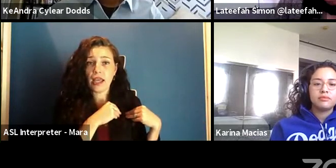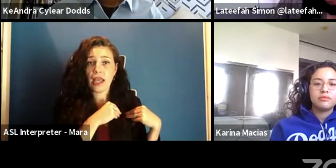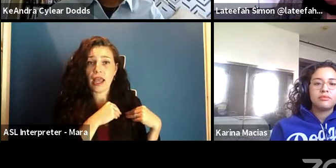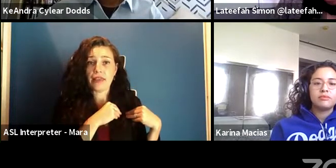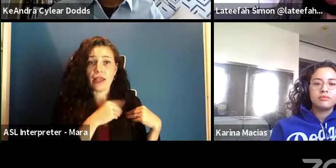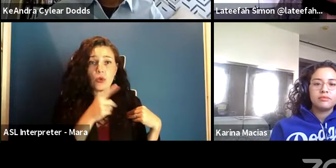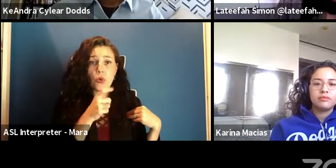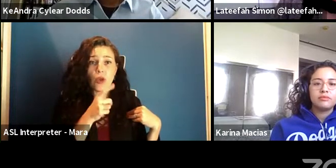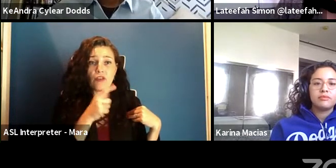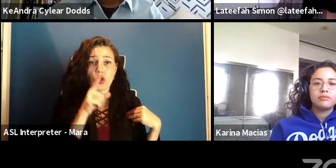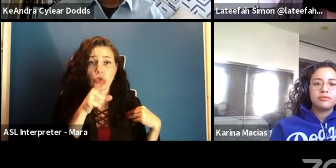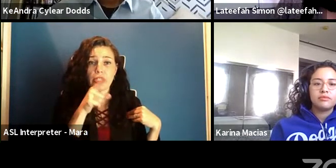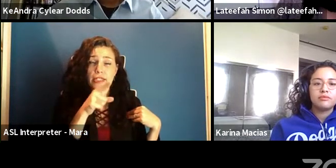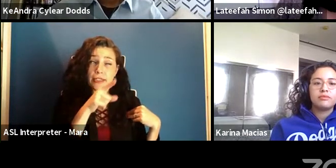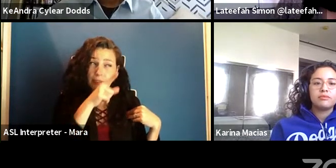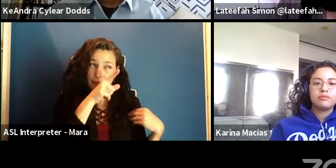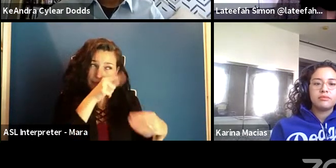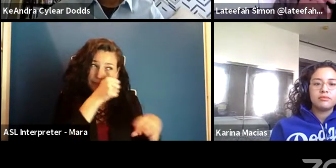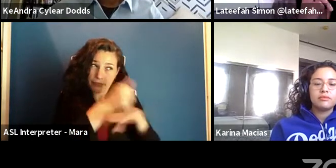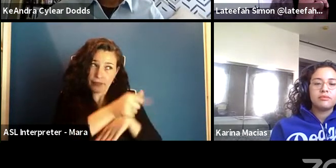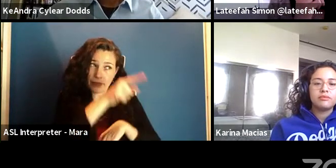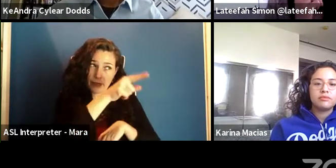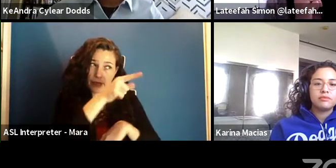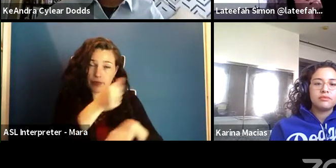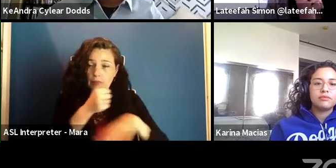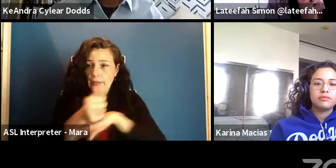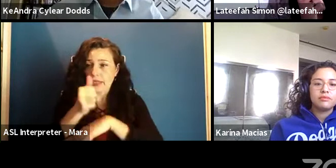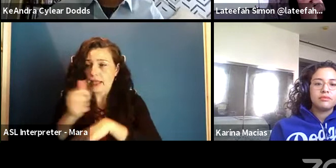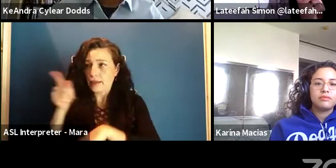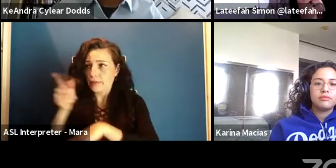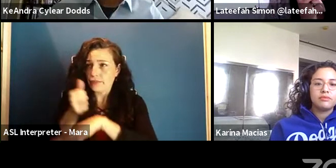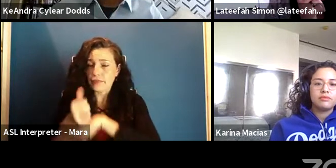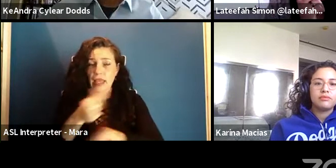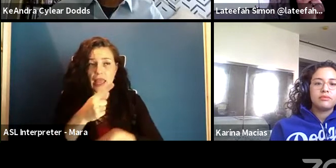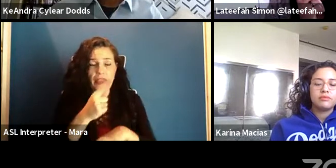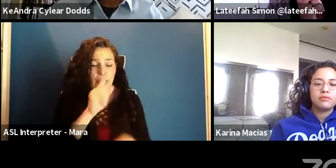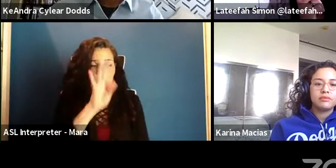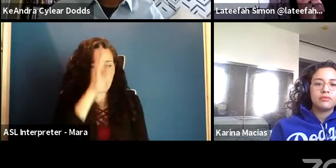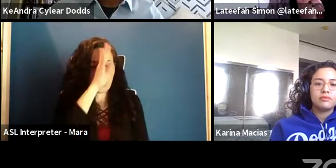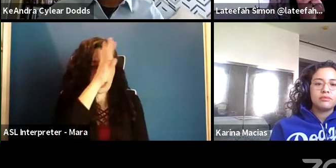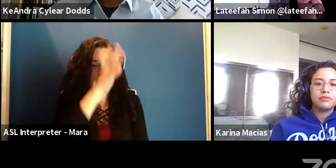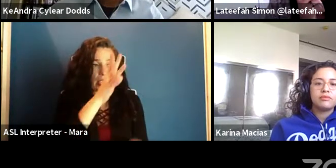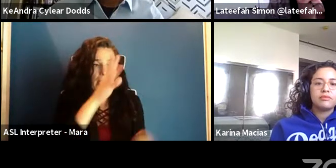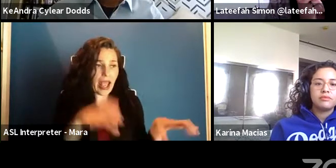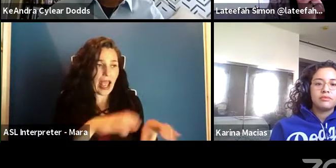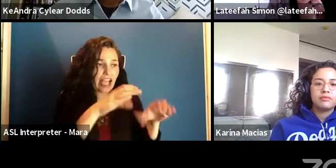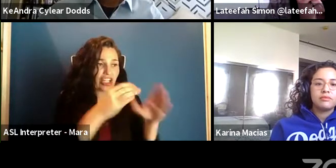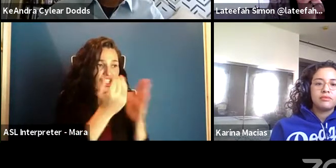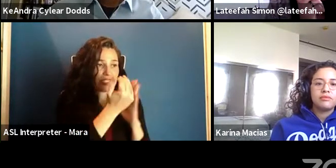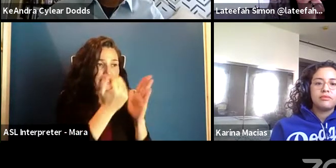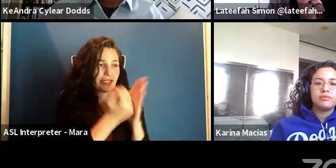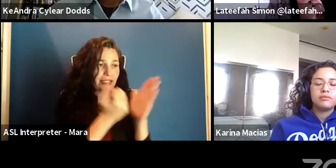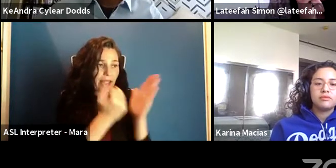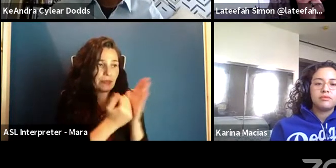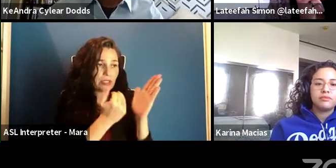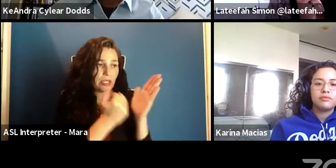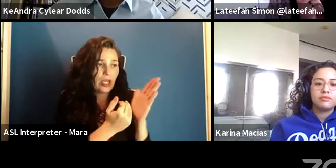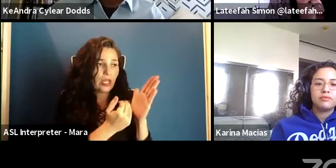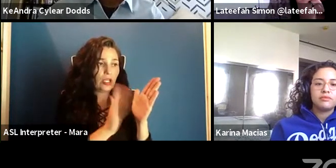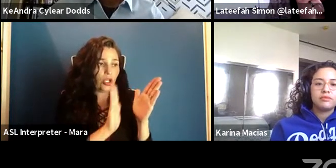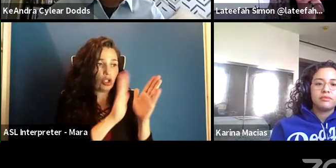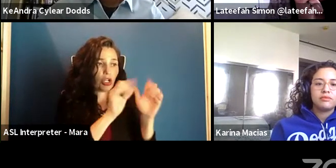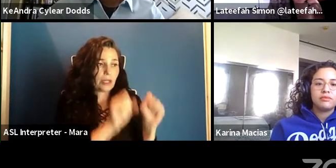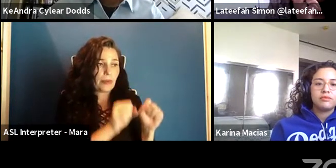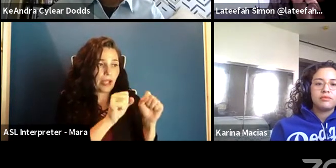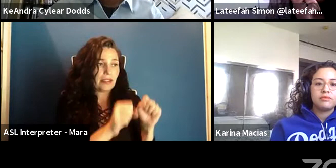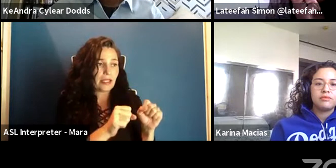you got to point fingers at, create actionable steps within your capacity, because when that project or plan is over, it's